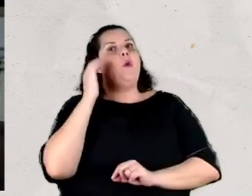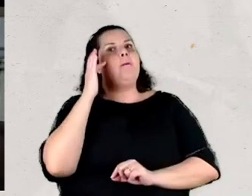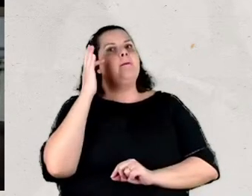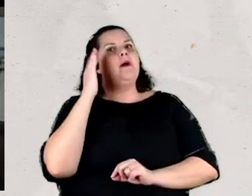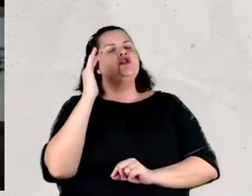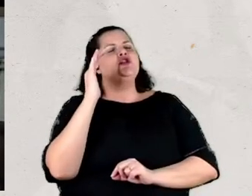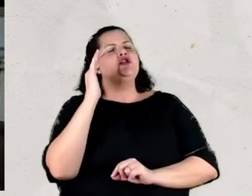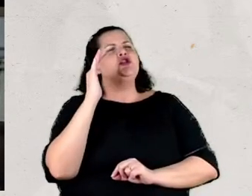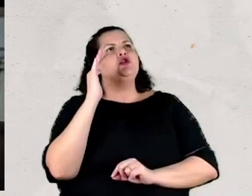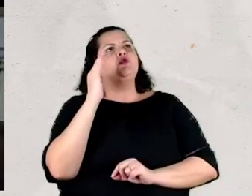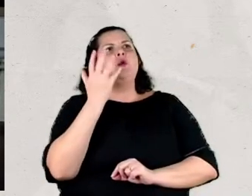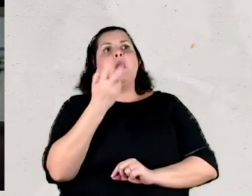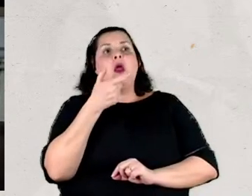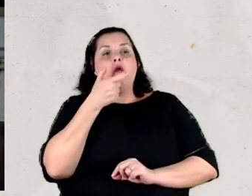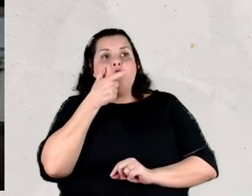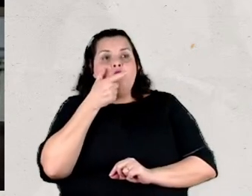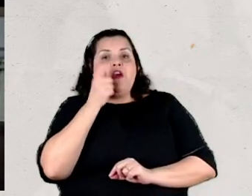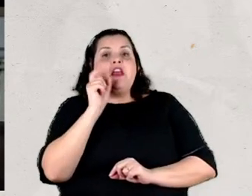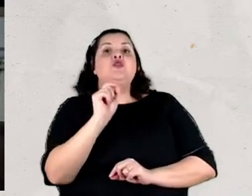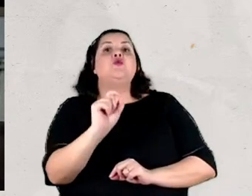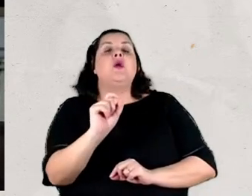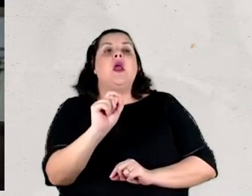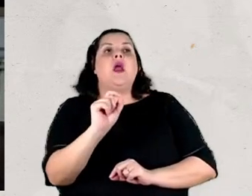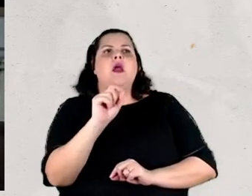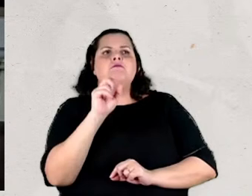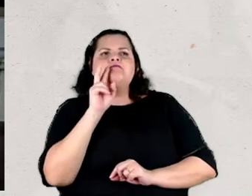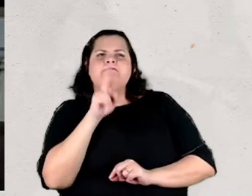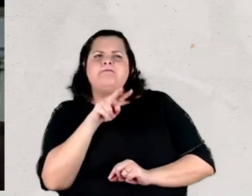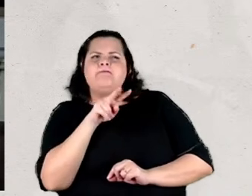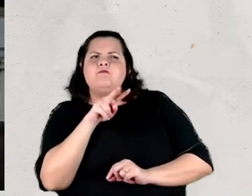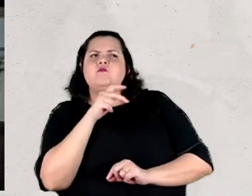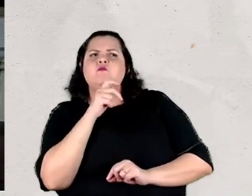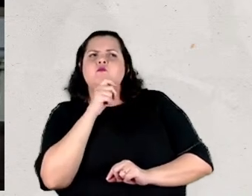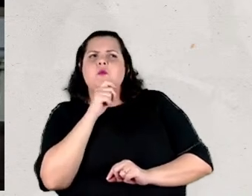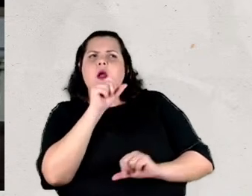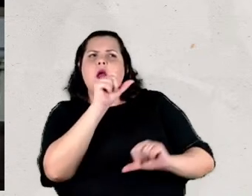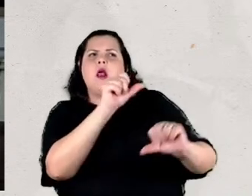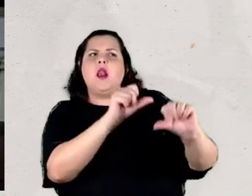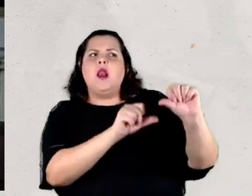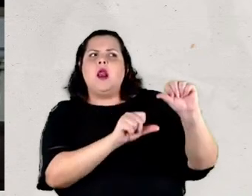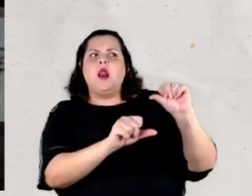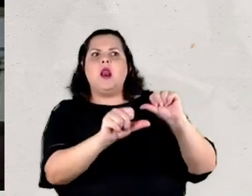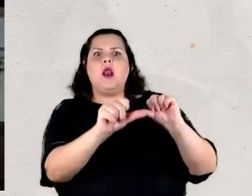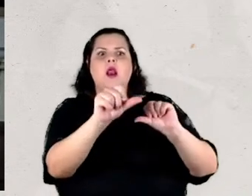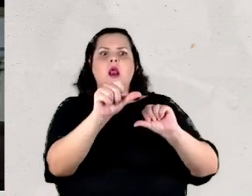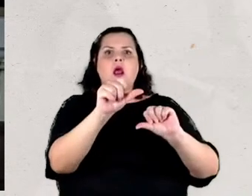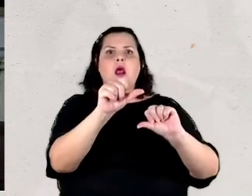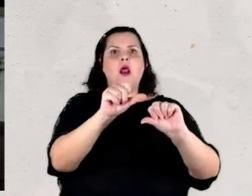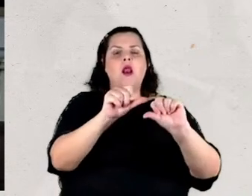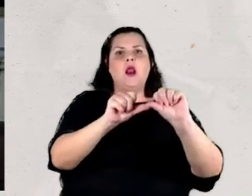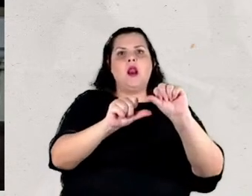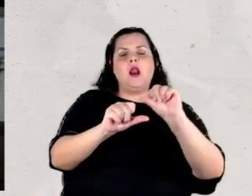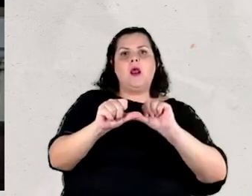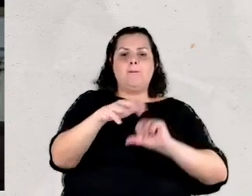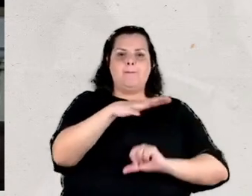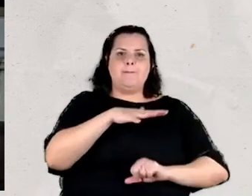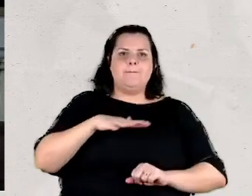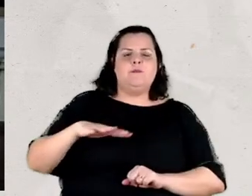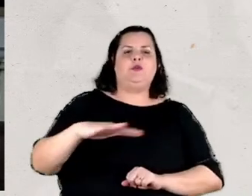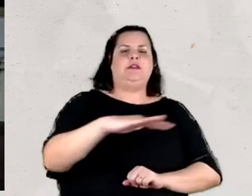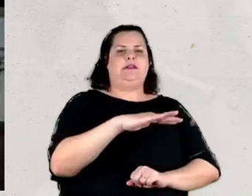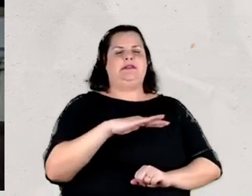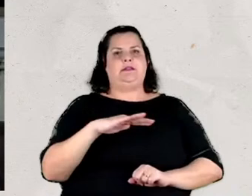days, where the Saudis are in all likelihood going to be making some step